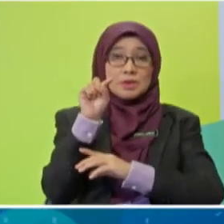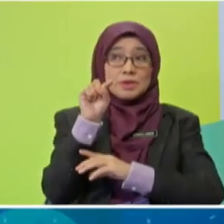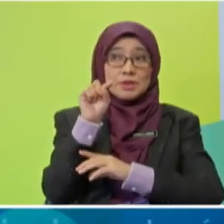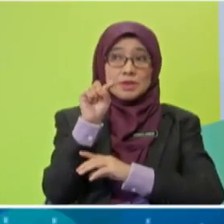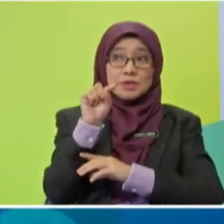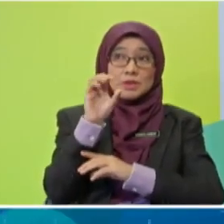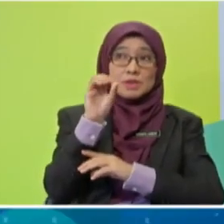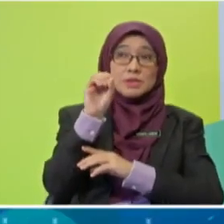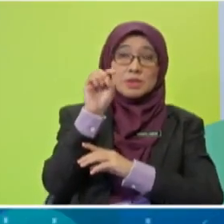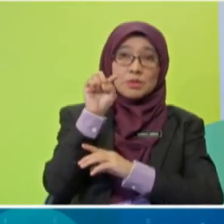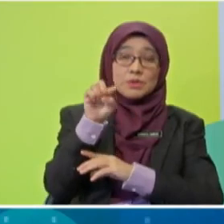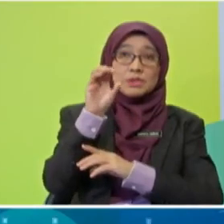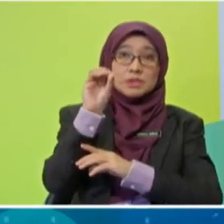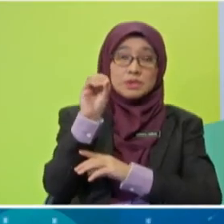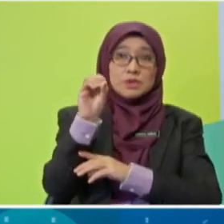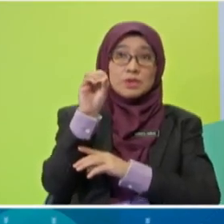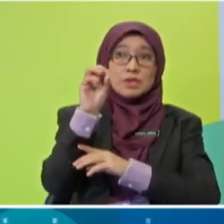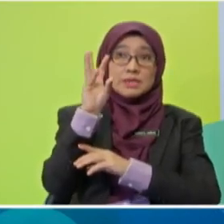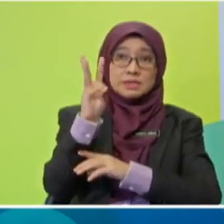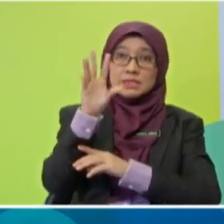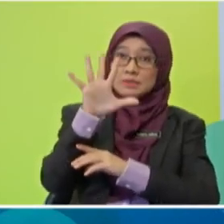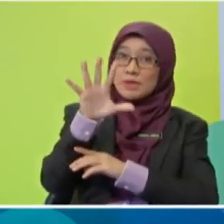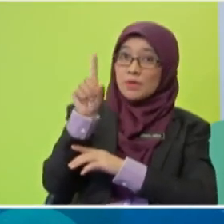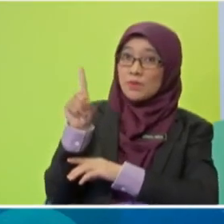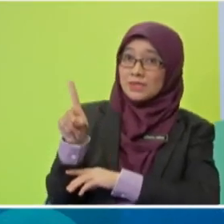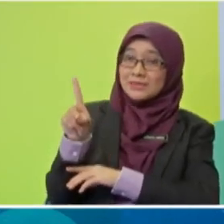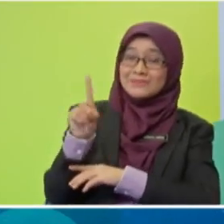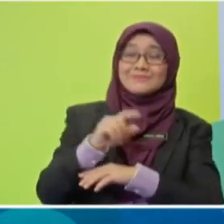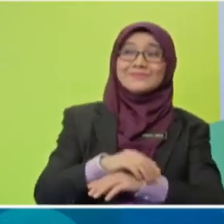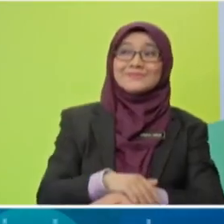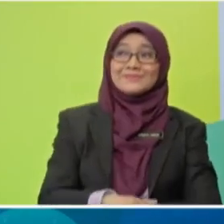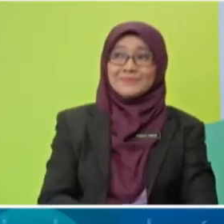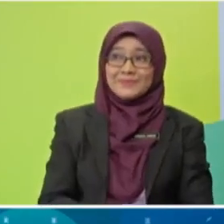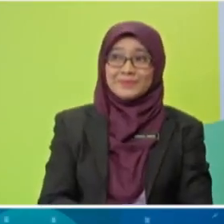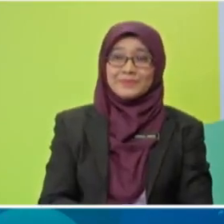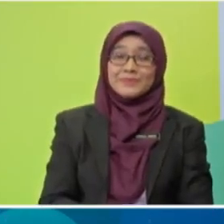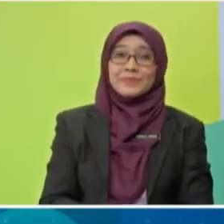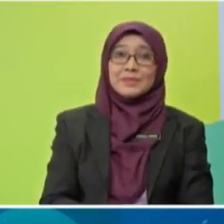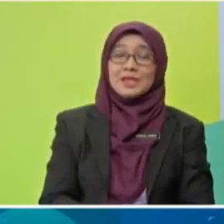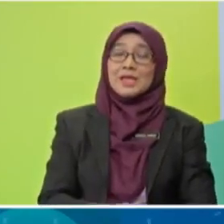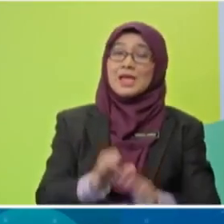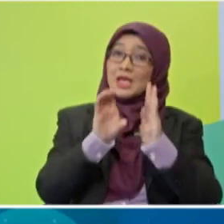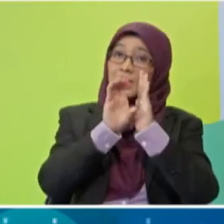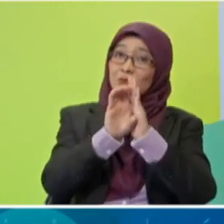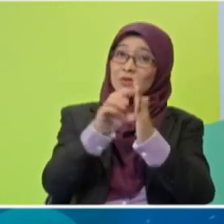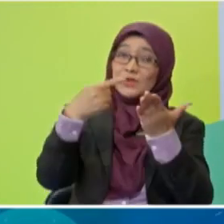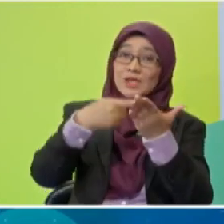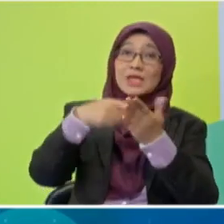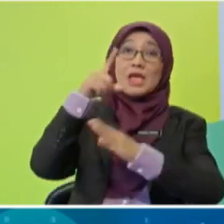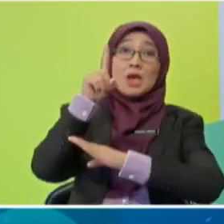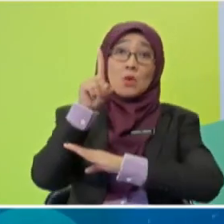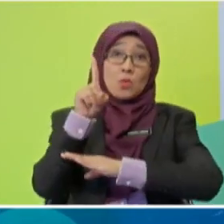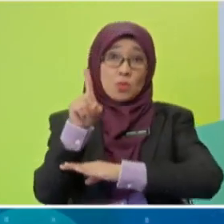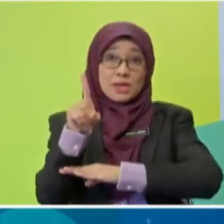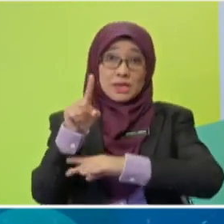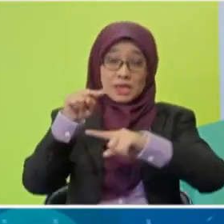0.0651 or 0.0651. Okay, okay. So these are we call it as one decimal place